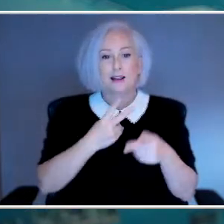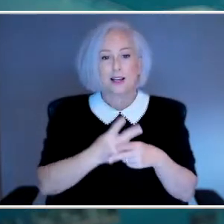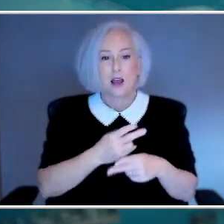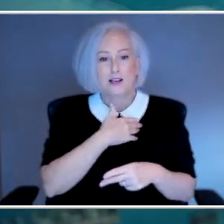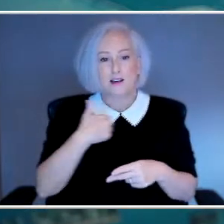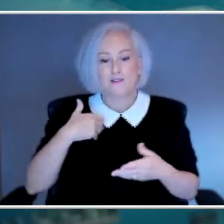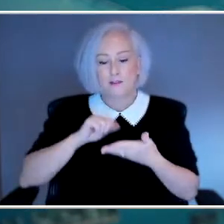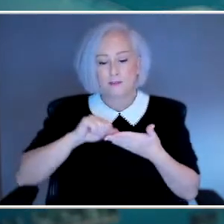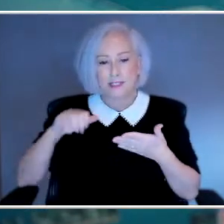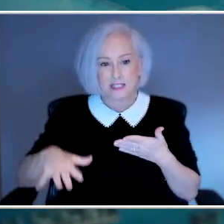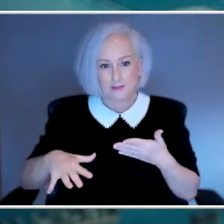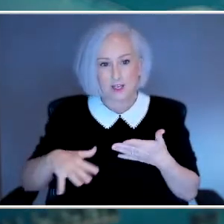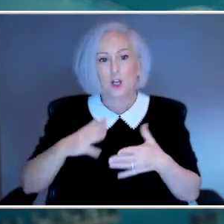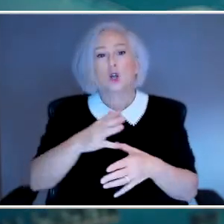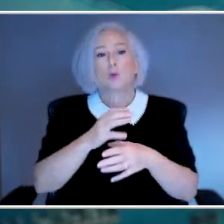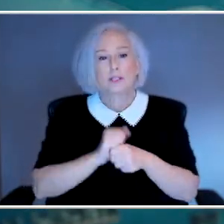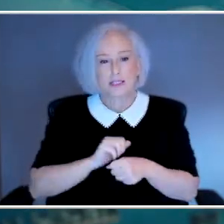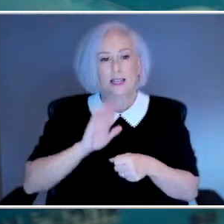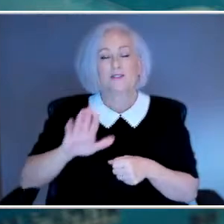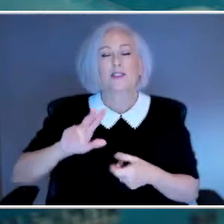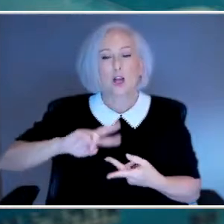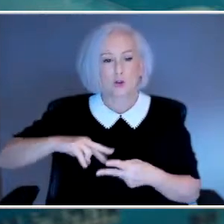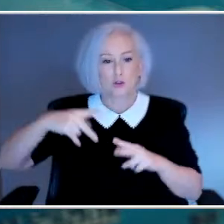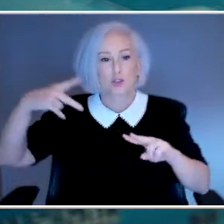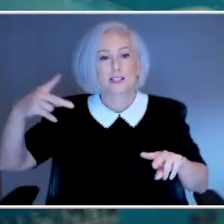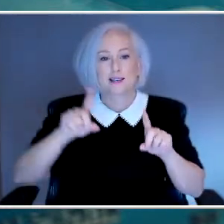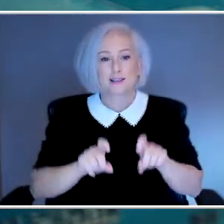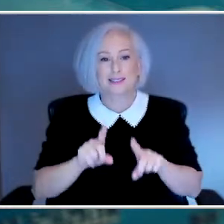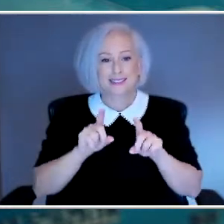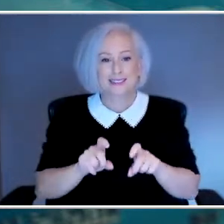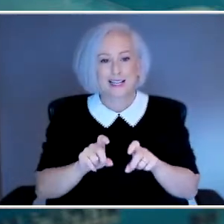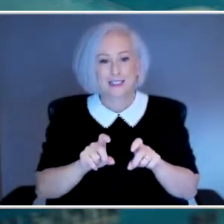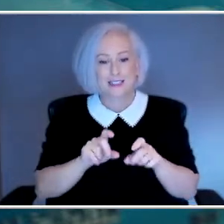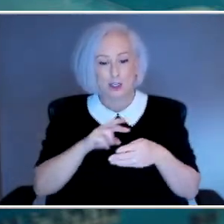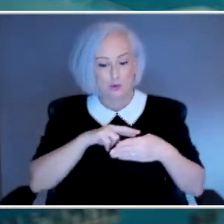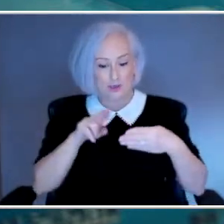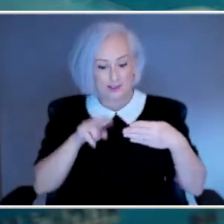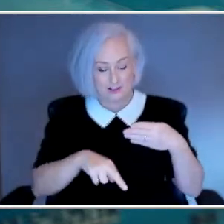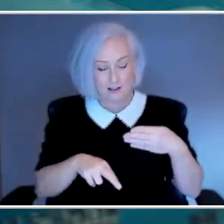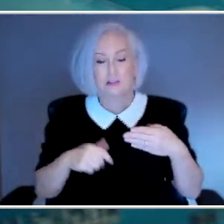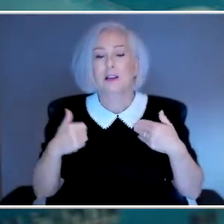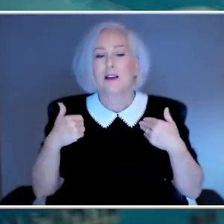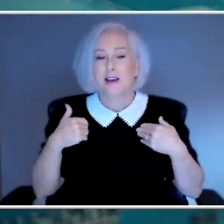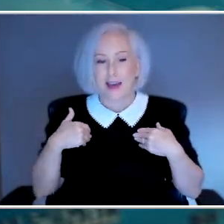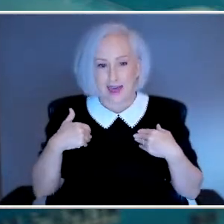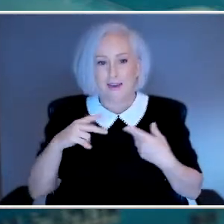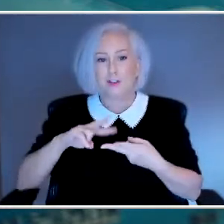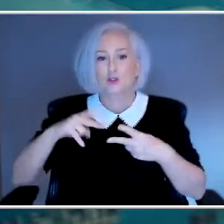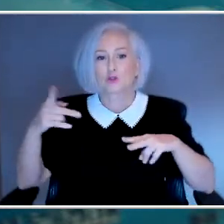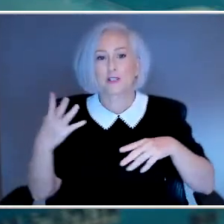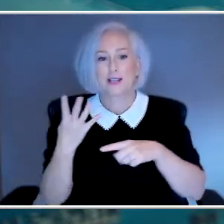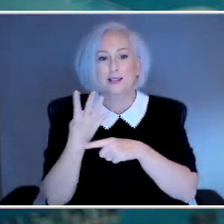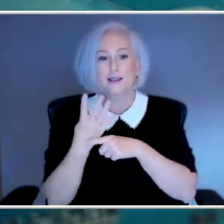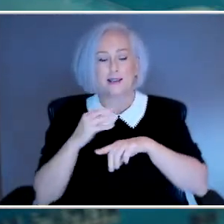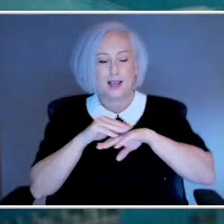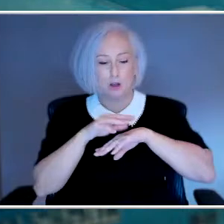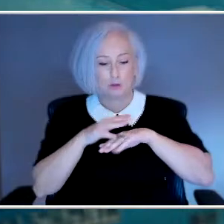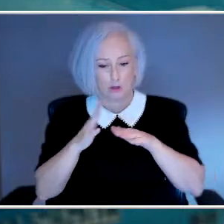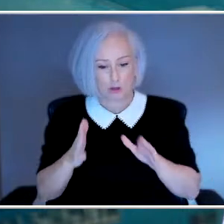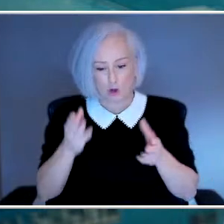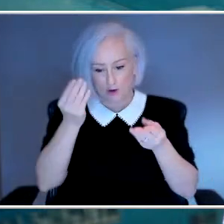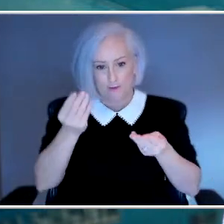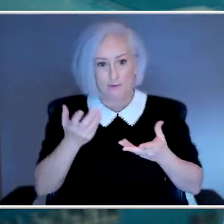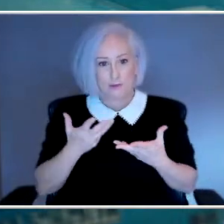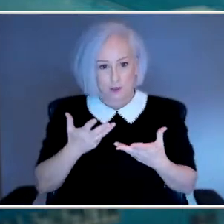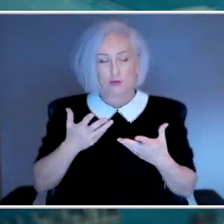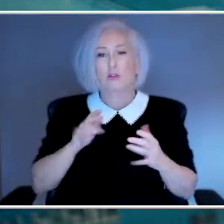their genetic testing results and have some information from the genetic counselors. We also have a really excellent team here at KU that's called the Breast